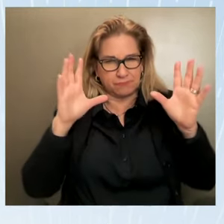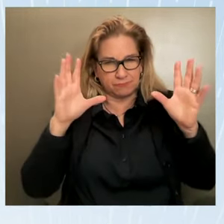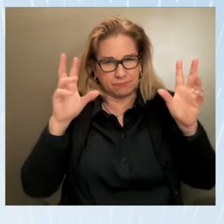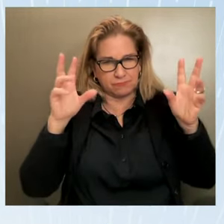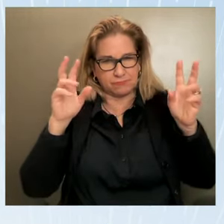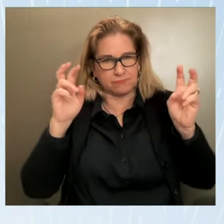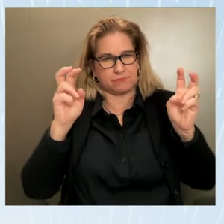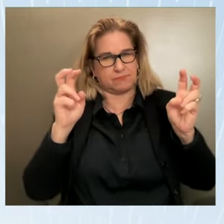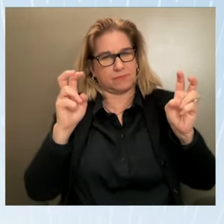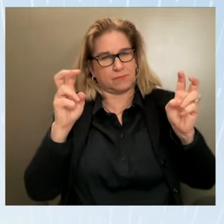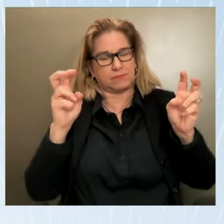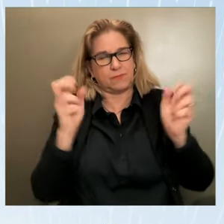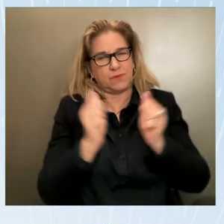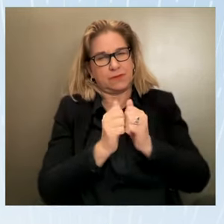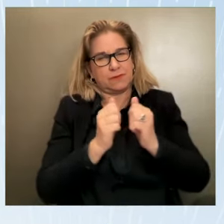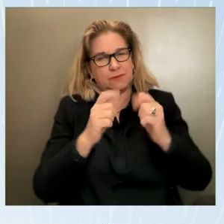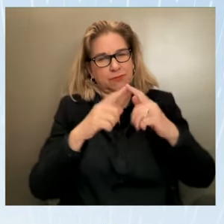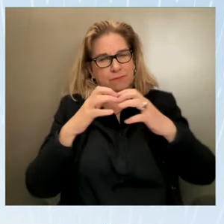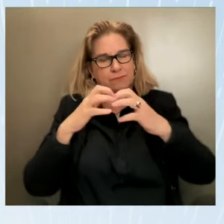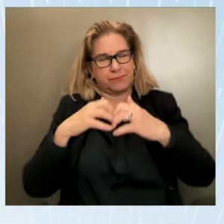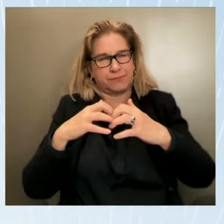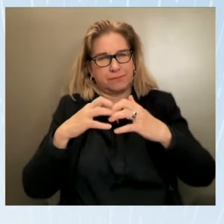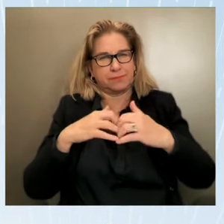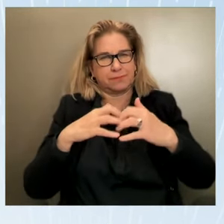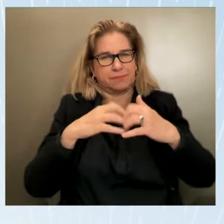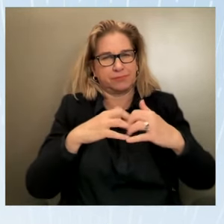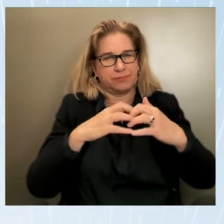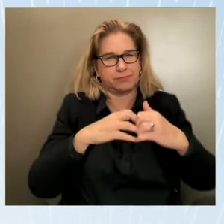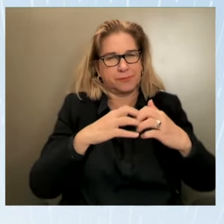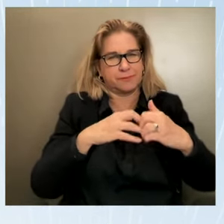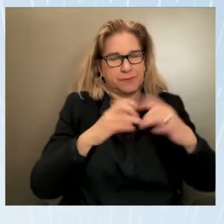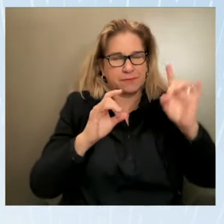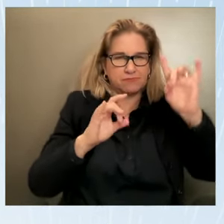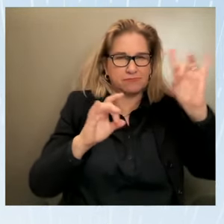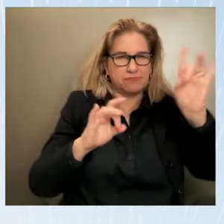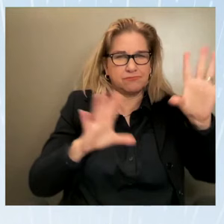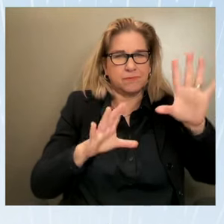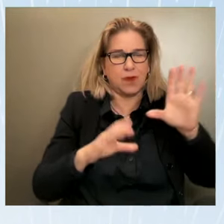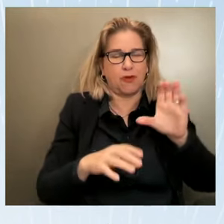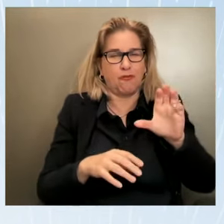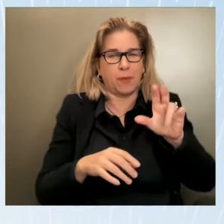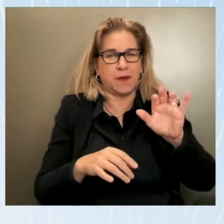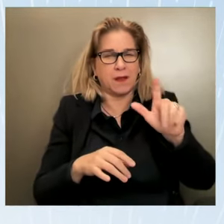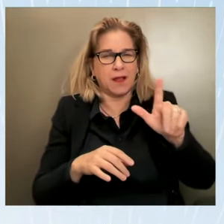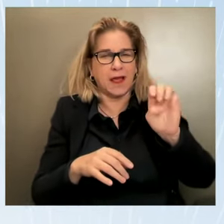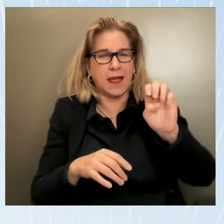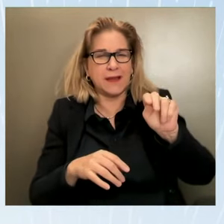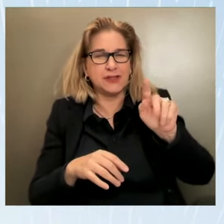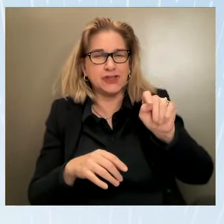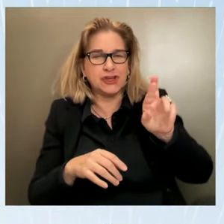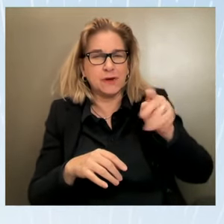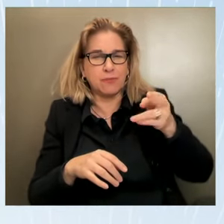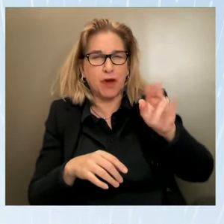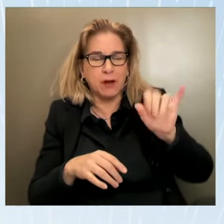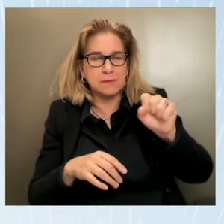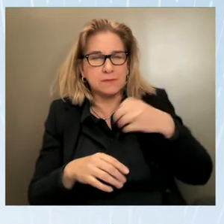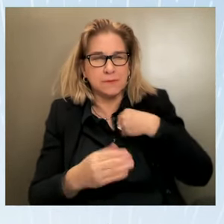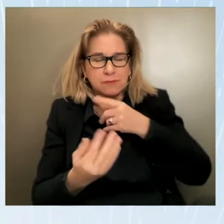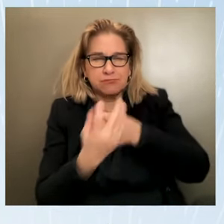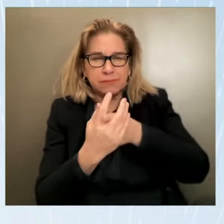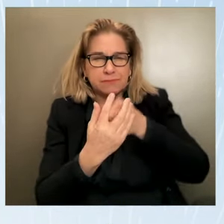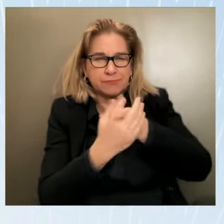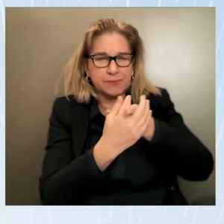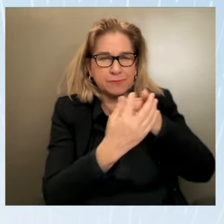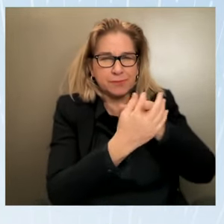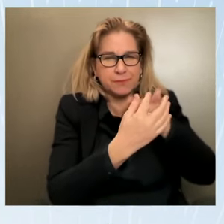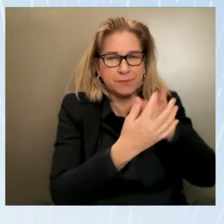really comprehensive investigations targeting all of their criminal endeavors, but also, as Undersecretary Nelson